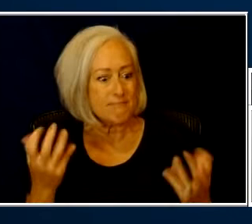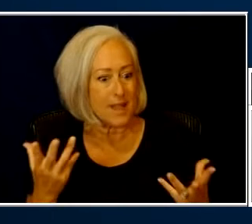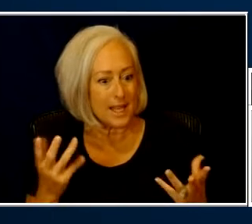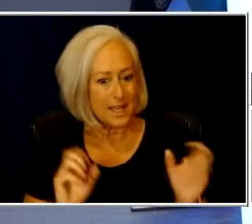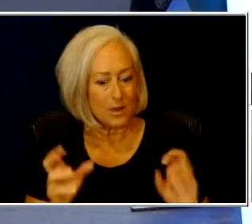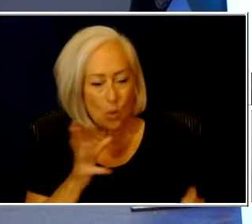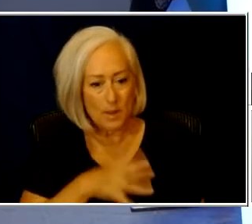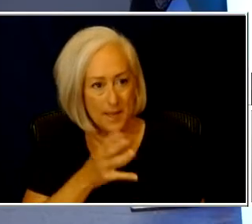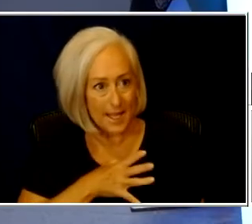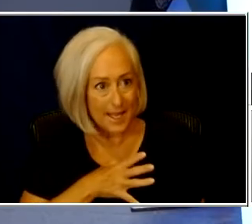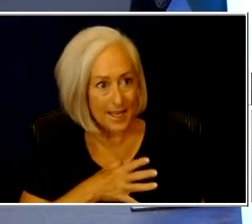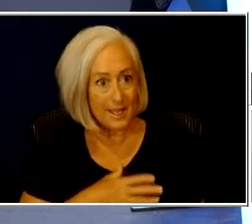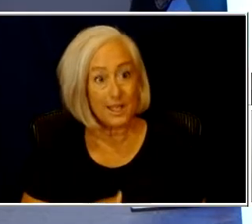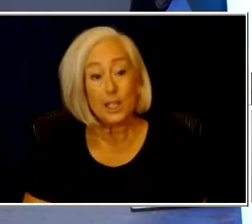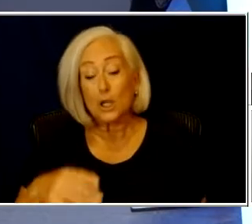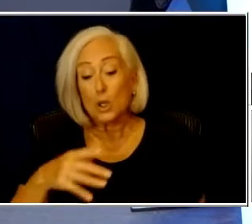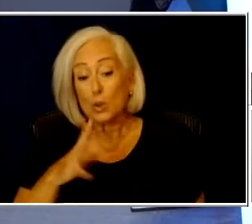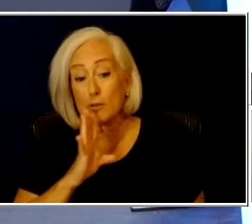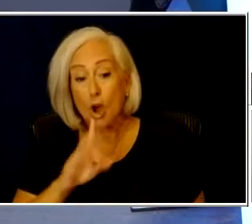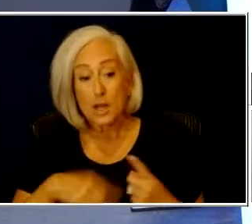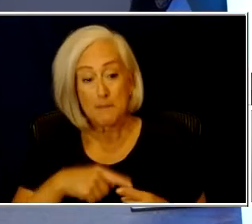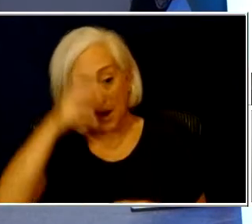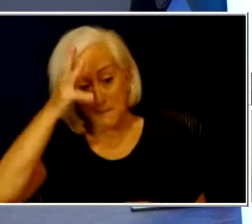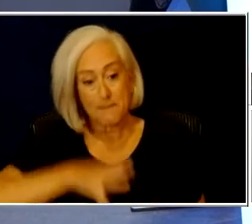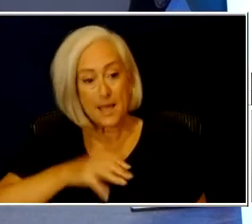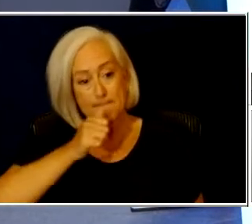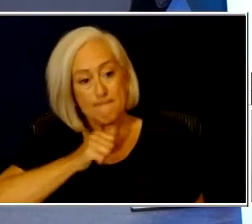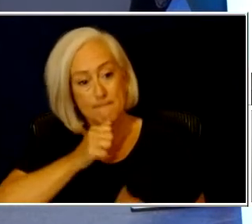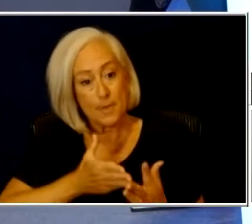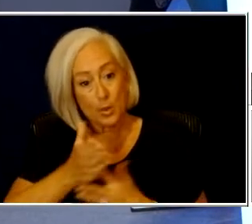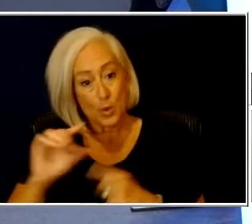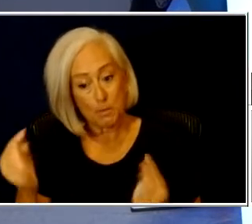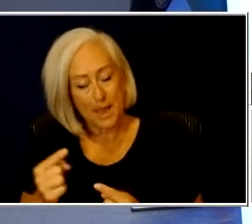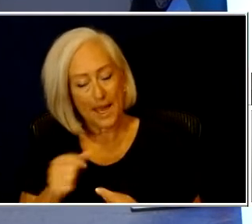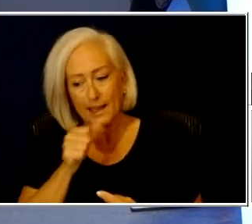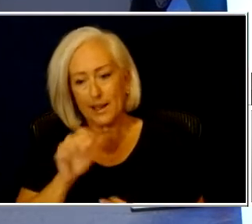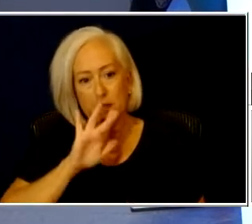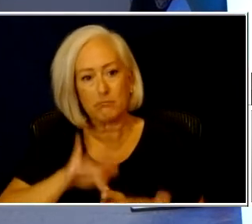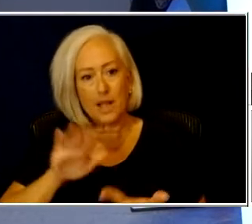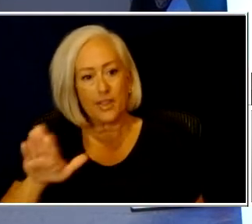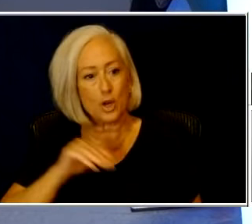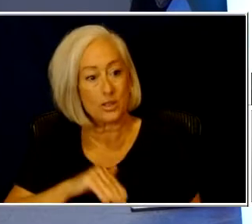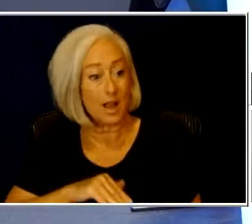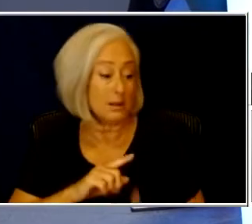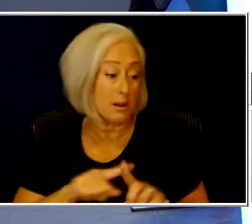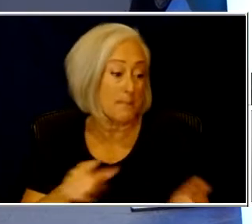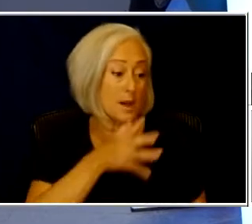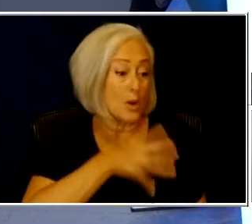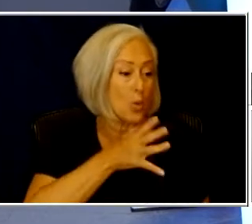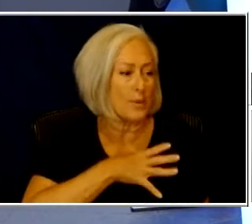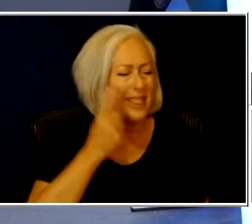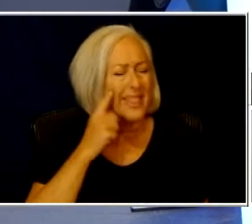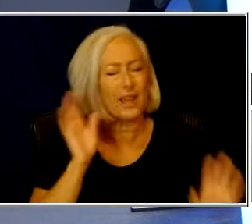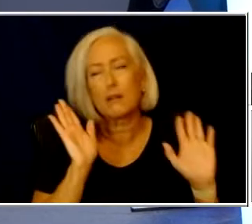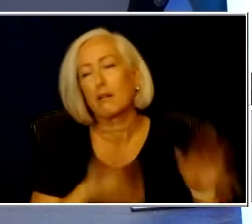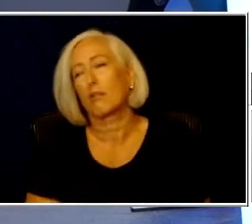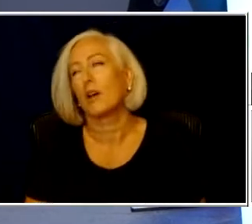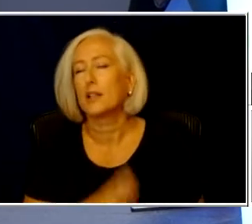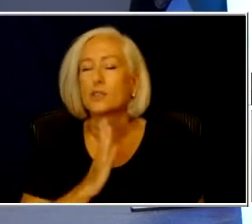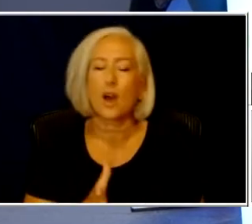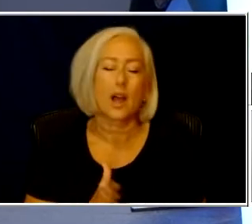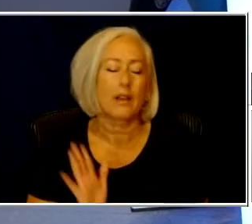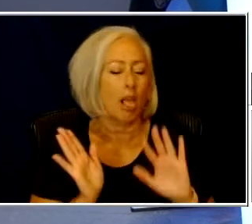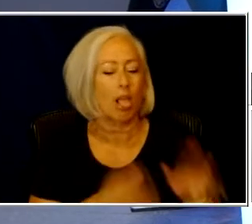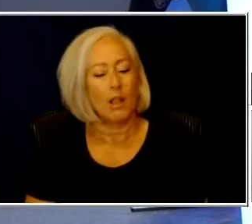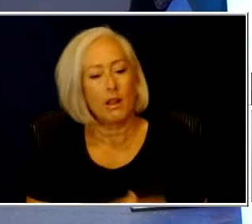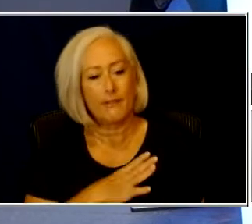men working through the pain a lot and not going to their doctor, but I think women are just as guilty of saying, hey, I can shake this off. So I agree with you to a